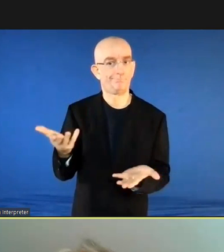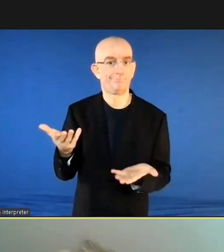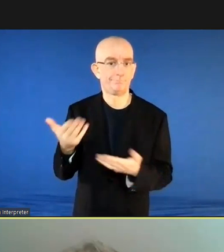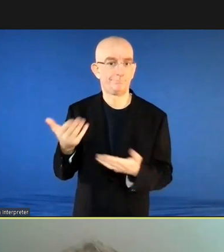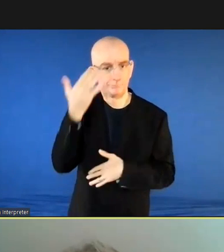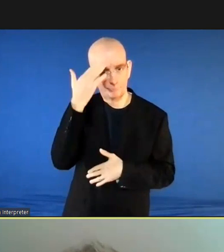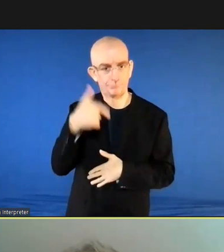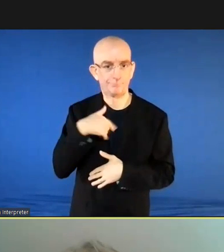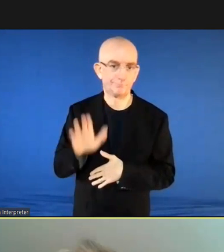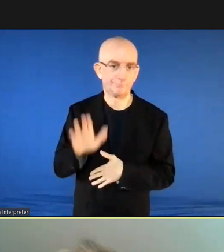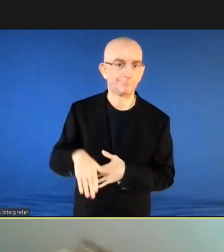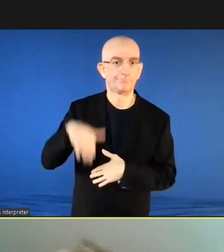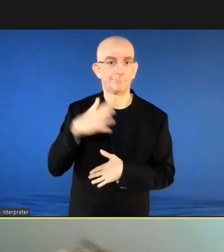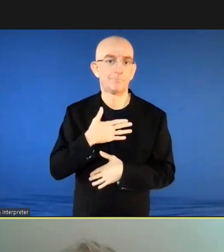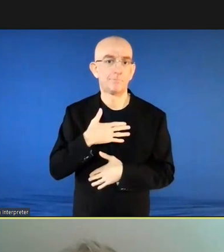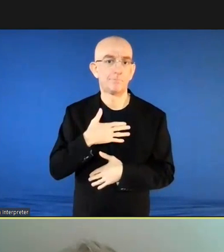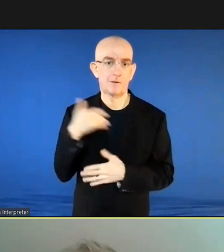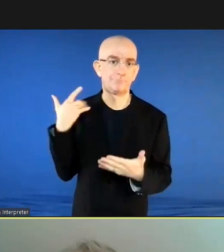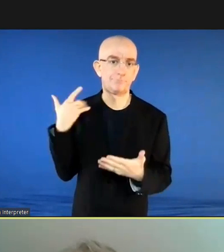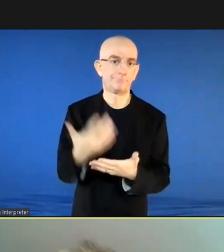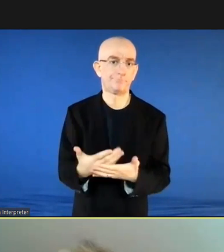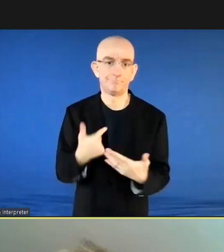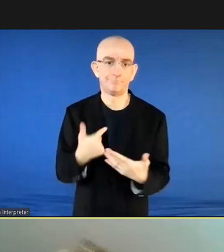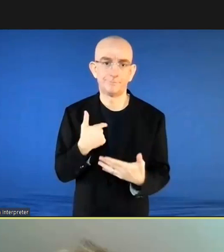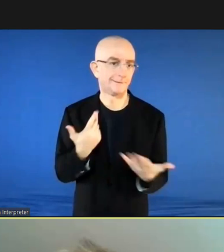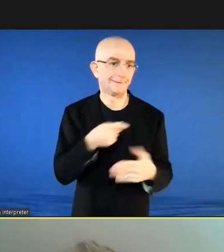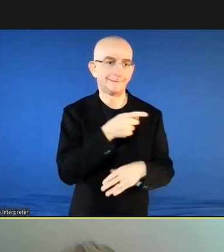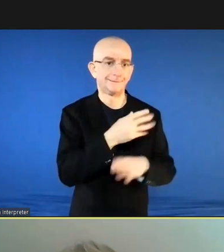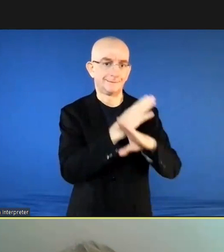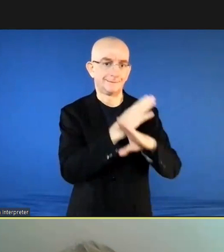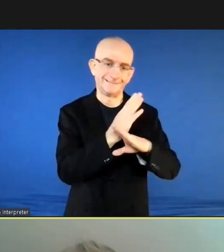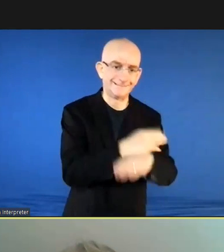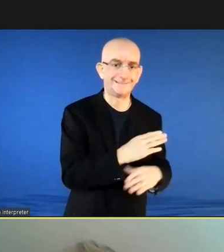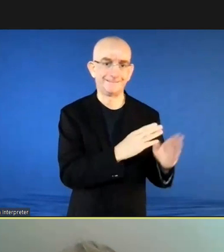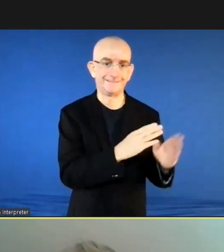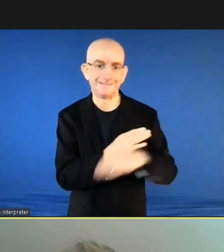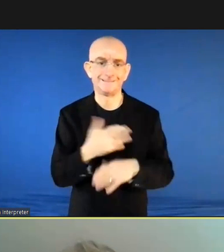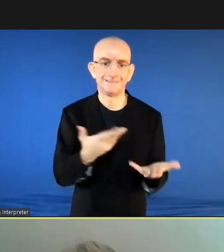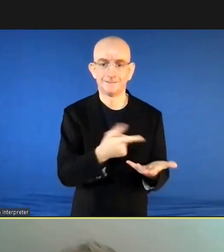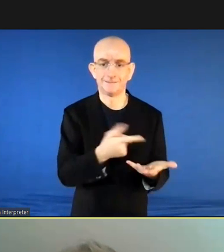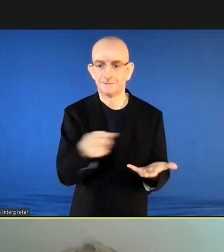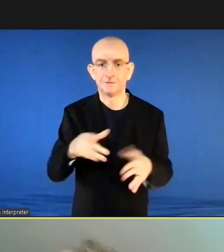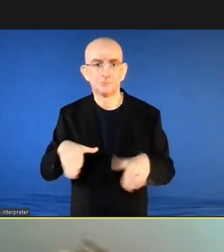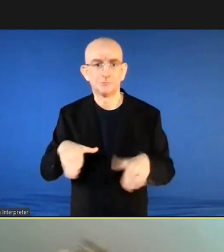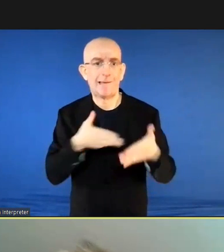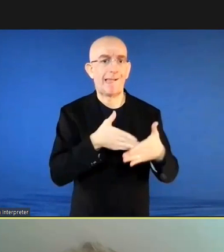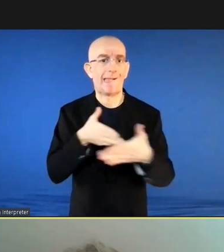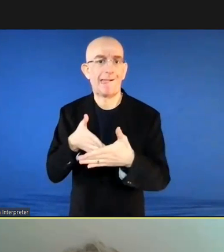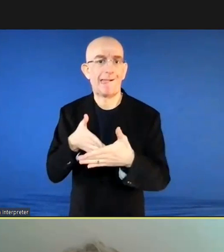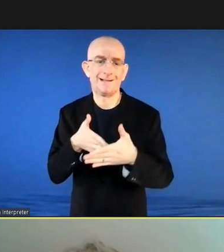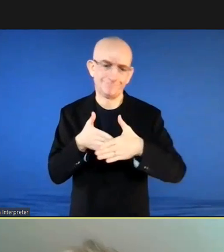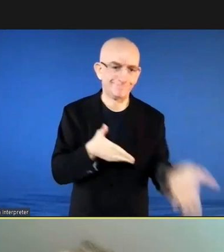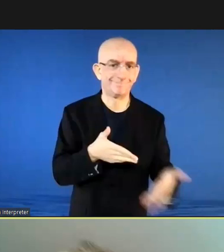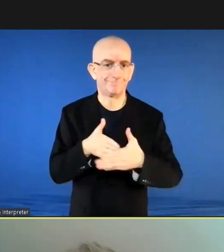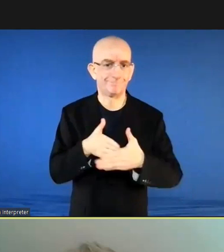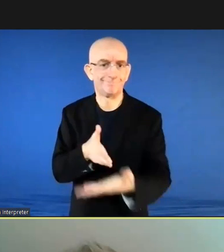it's really fabulous to see such a huge number of people wanting to know more about how to support deaf children in some of